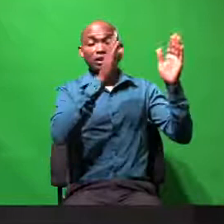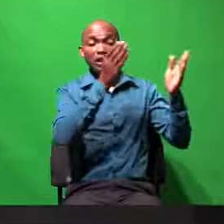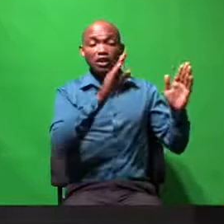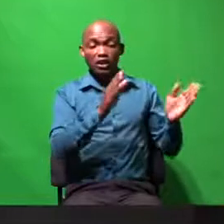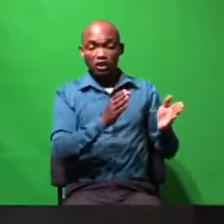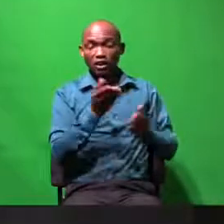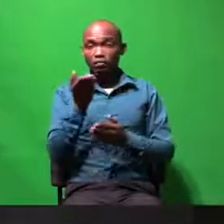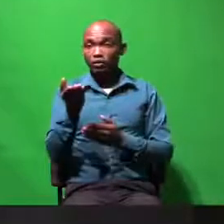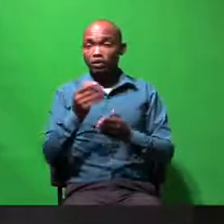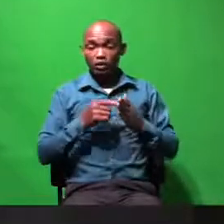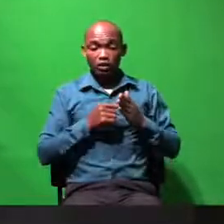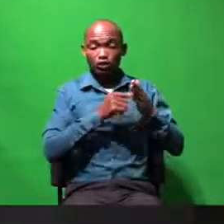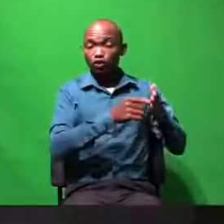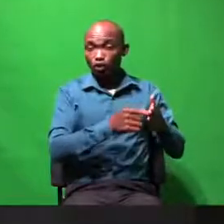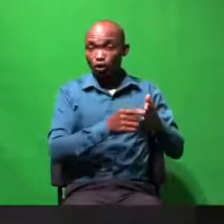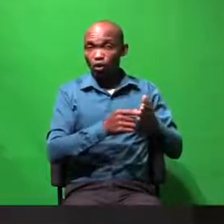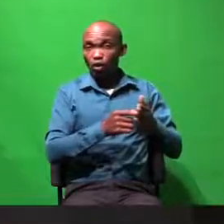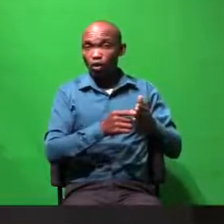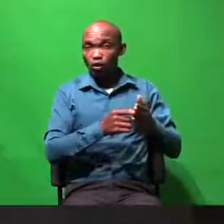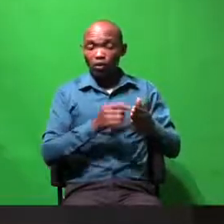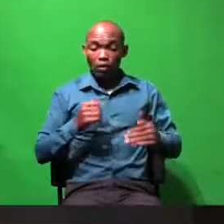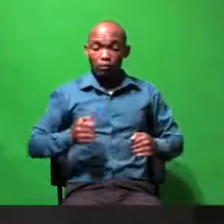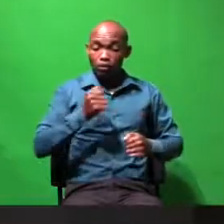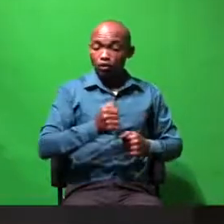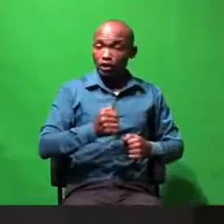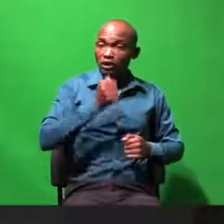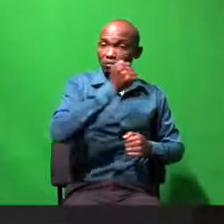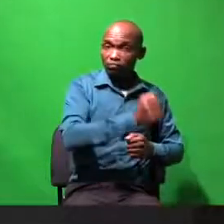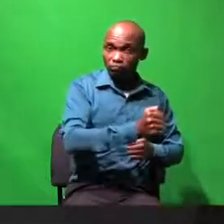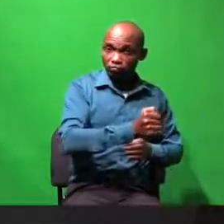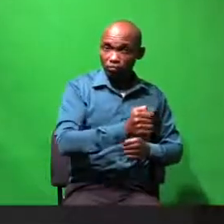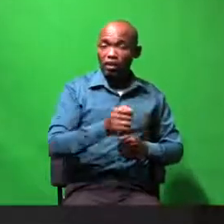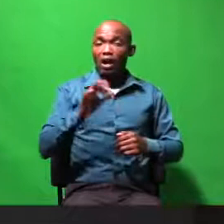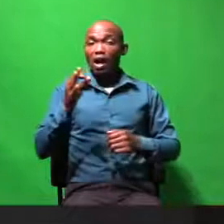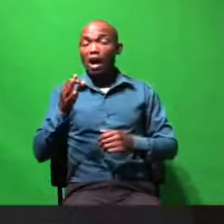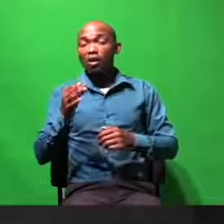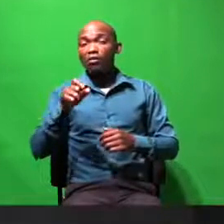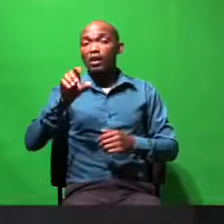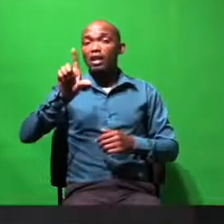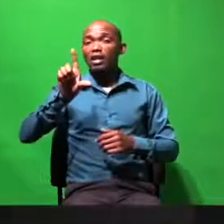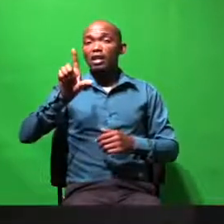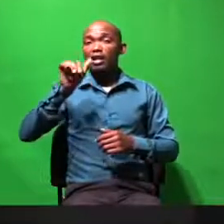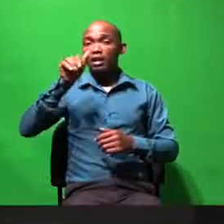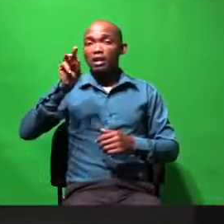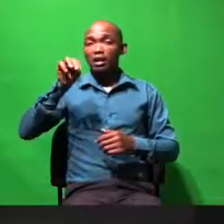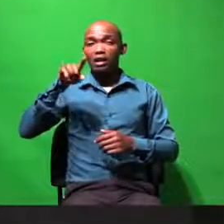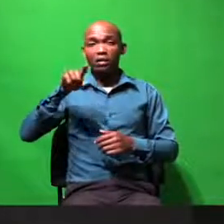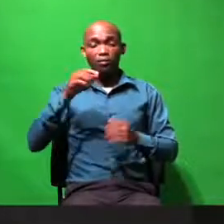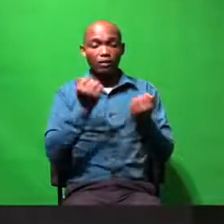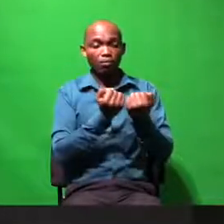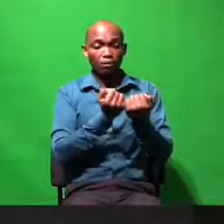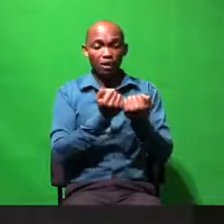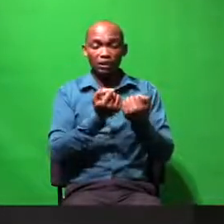the process that bring about the formation of lymph in our body. We have a